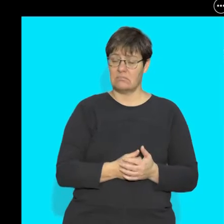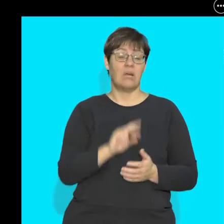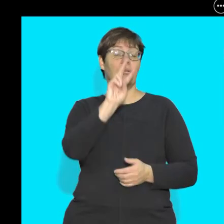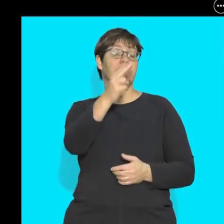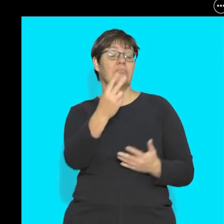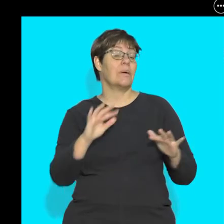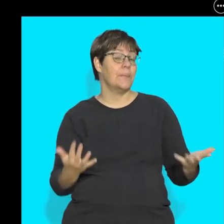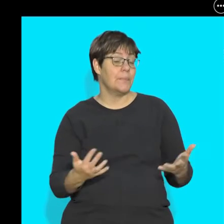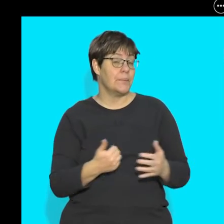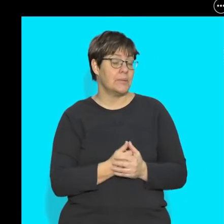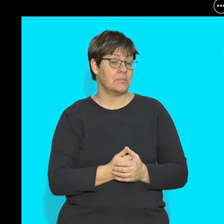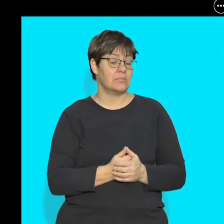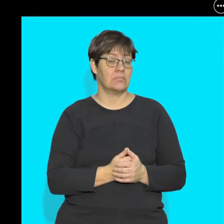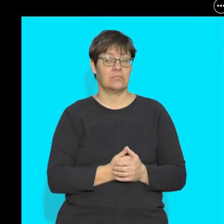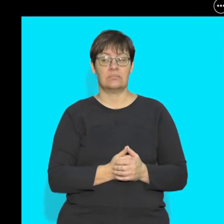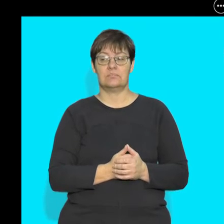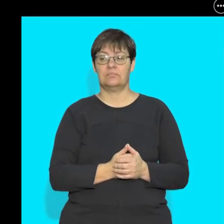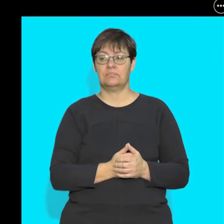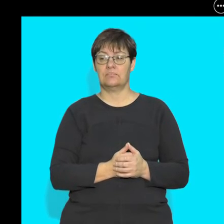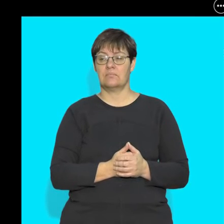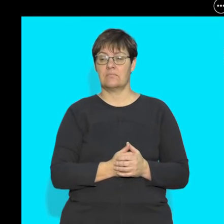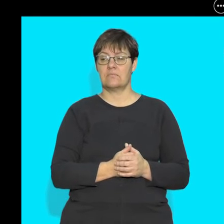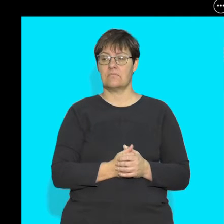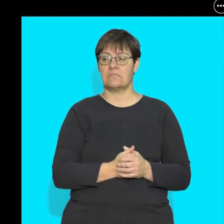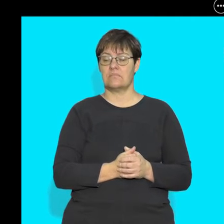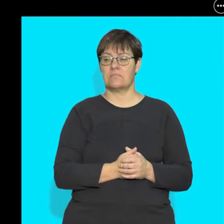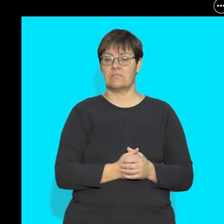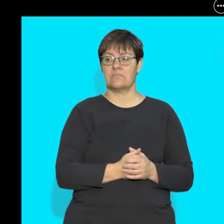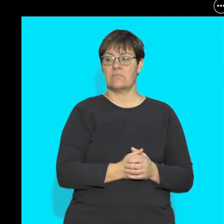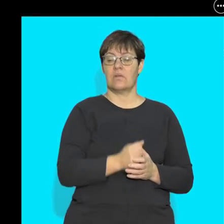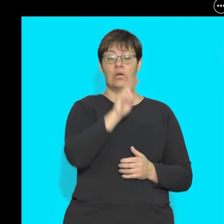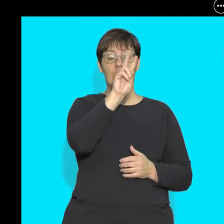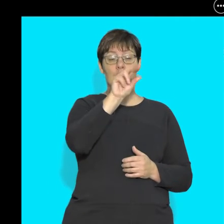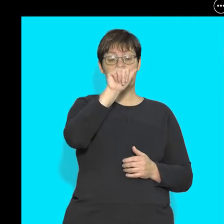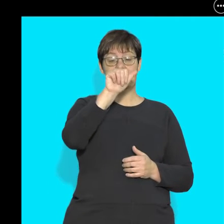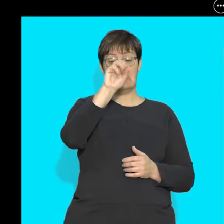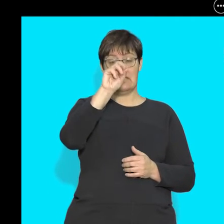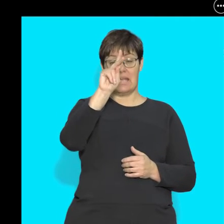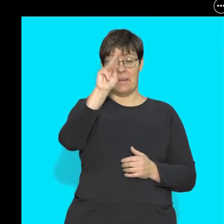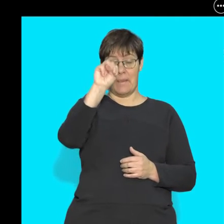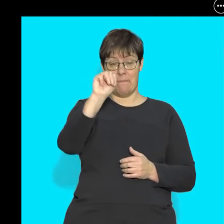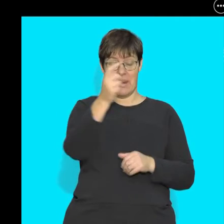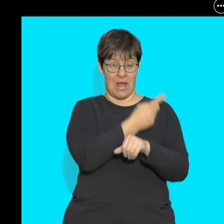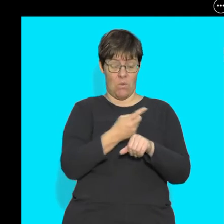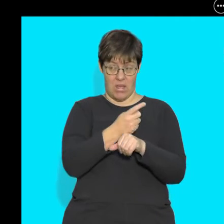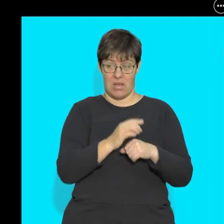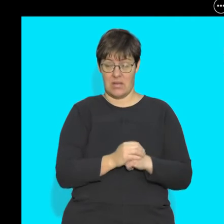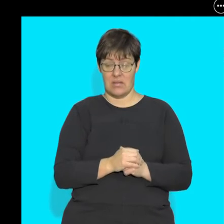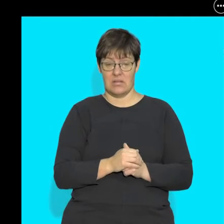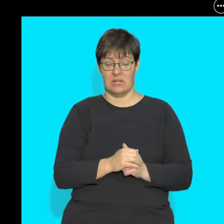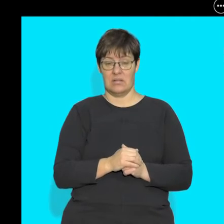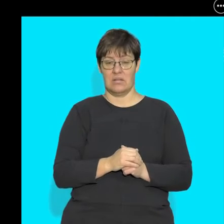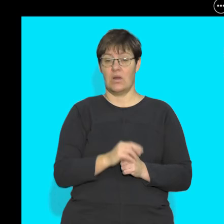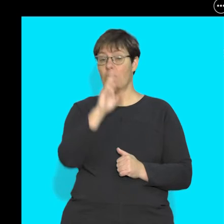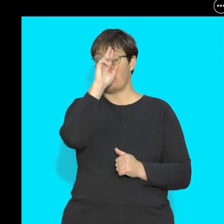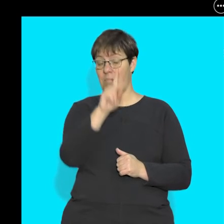we convert it is we're going to take, so this is my conversion, 260 kilometers per hour. And